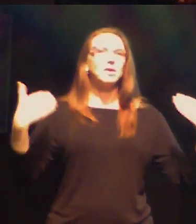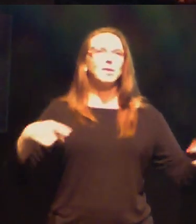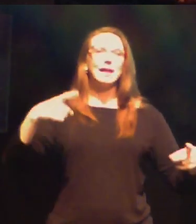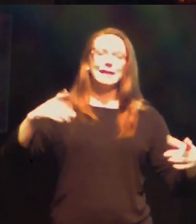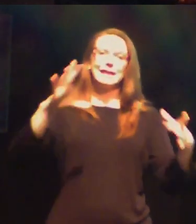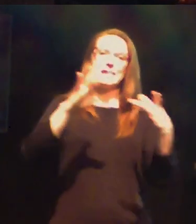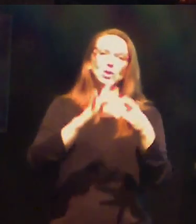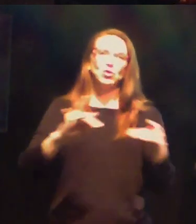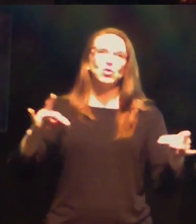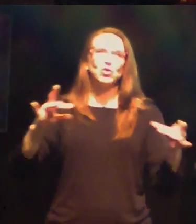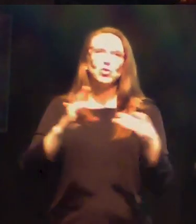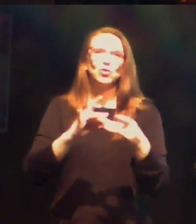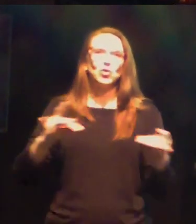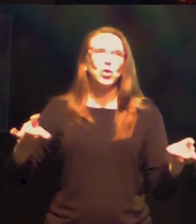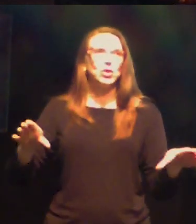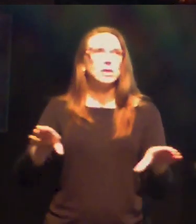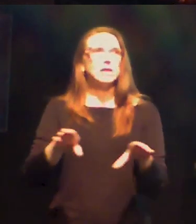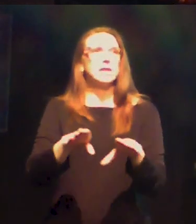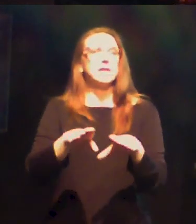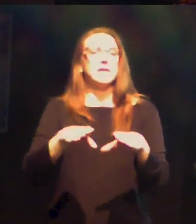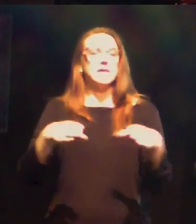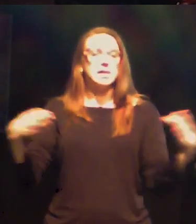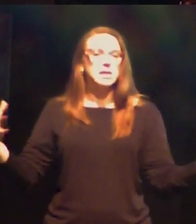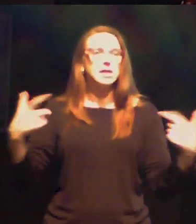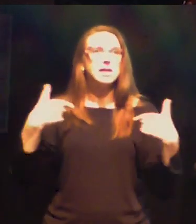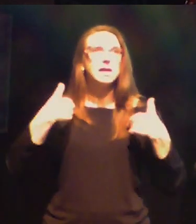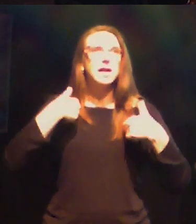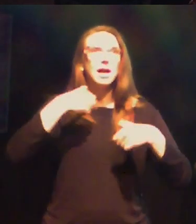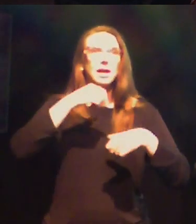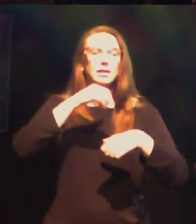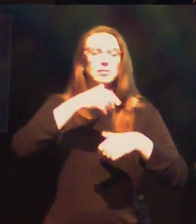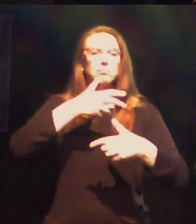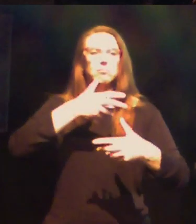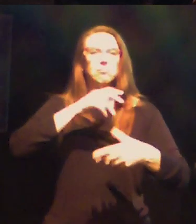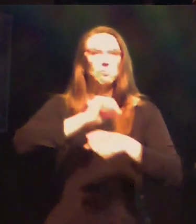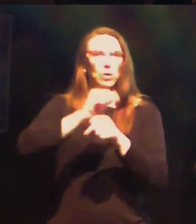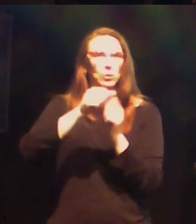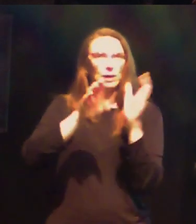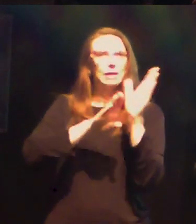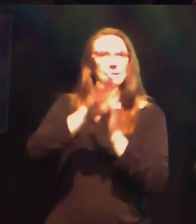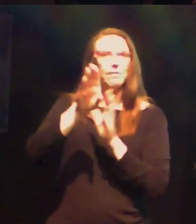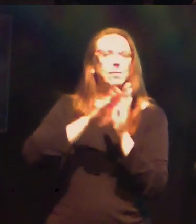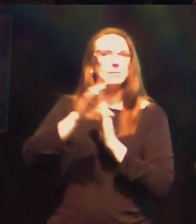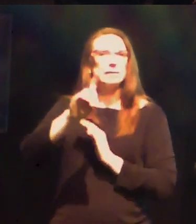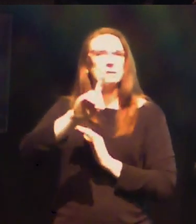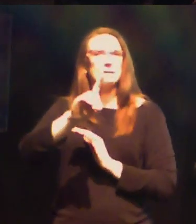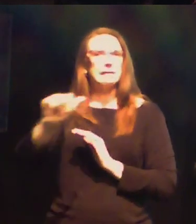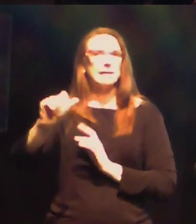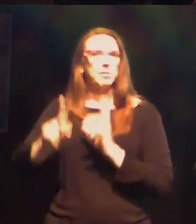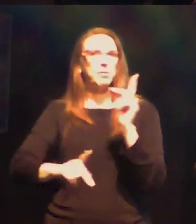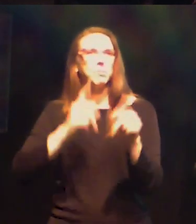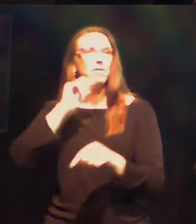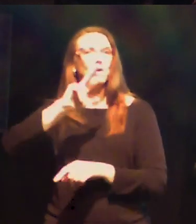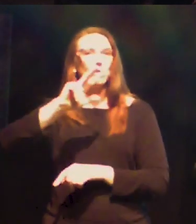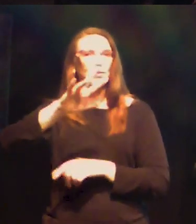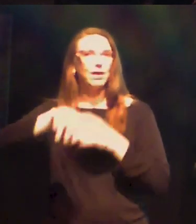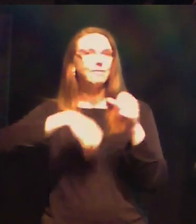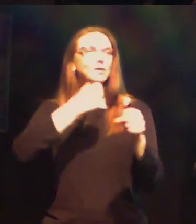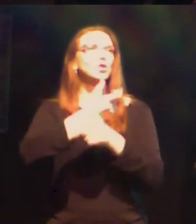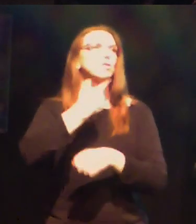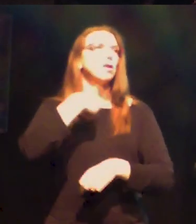story that needs to be told. I worked with the developmentally disabled for 35 years. I was a